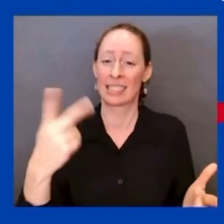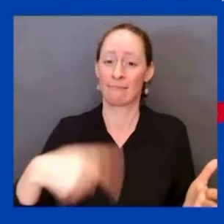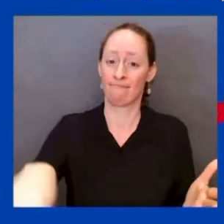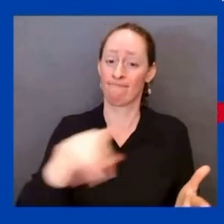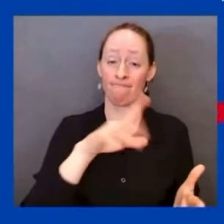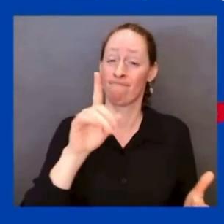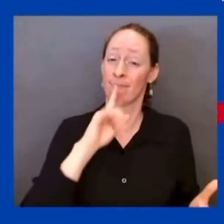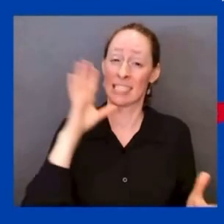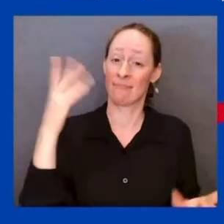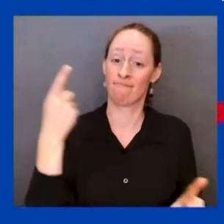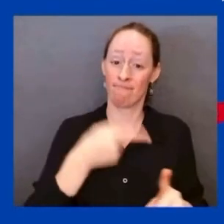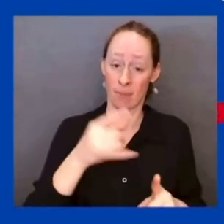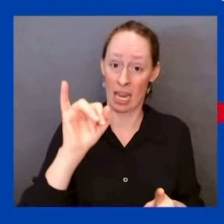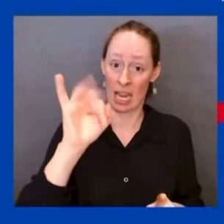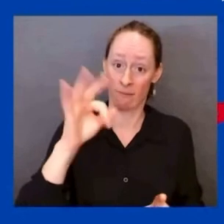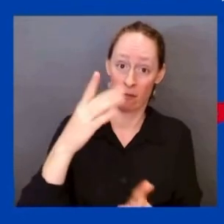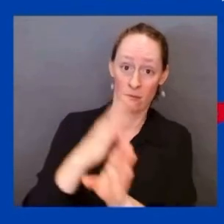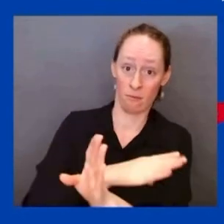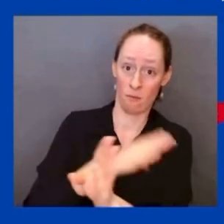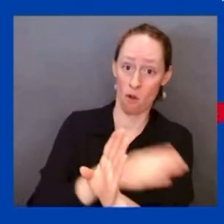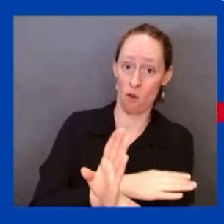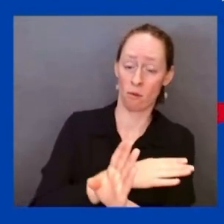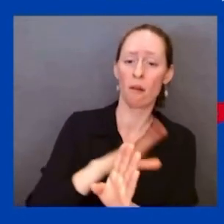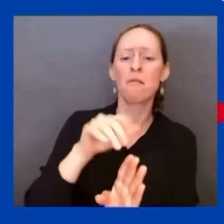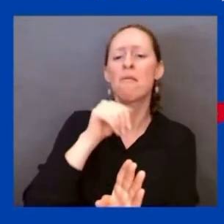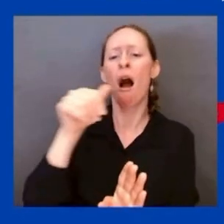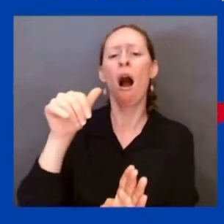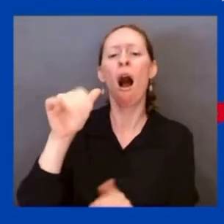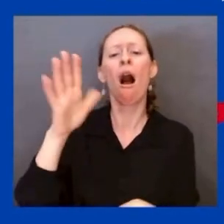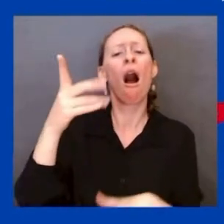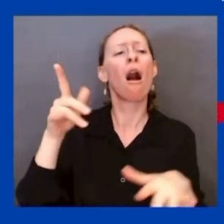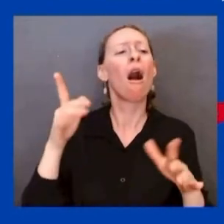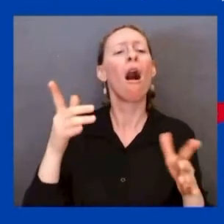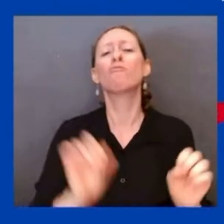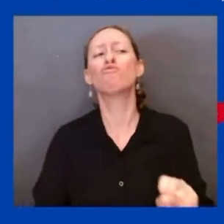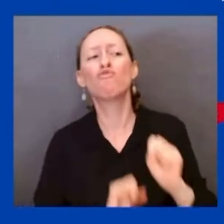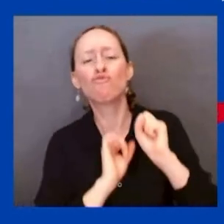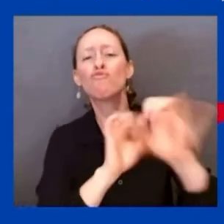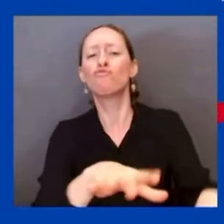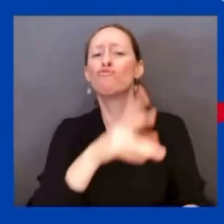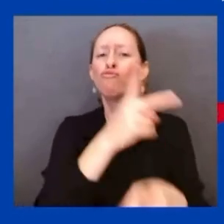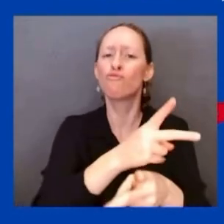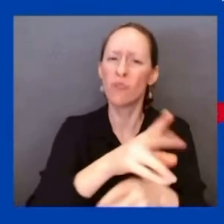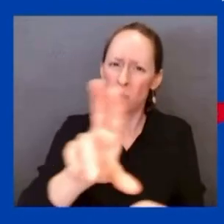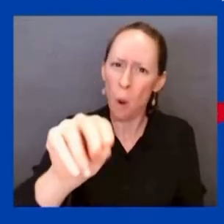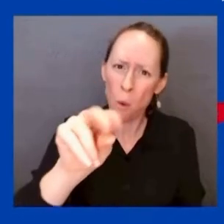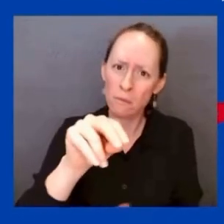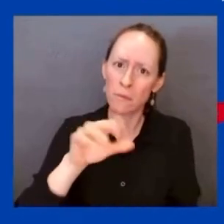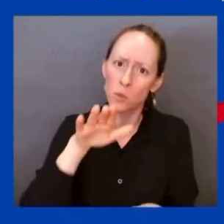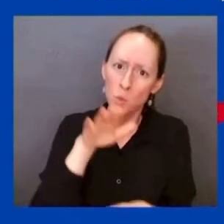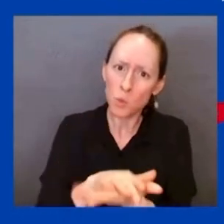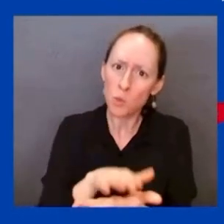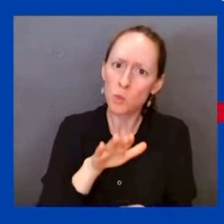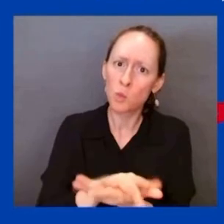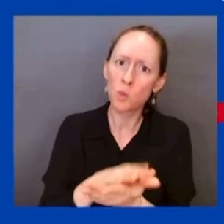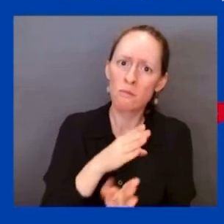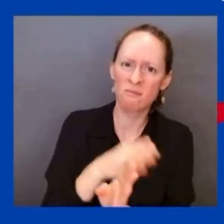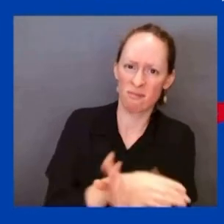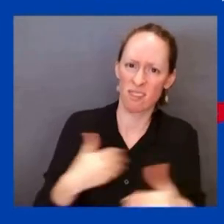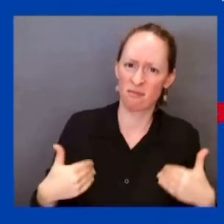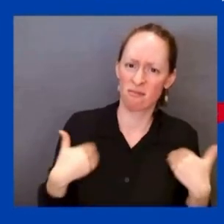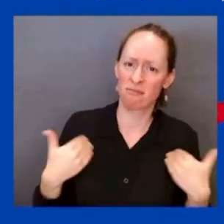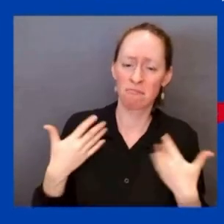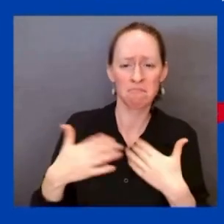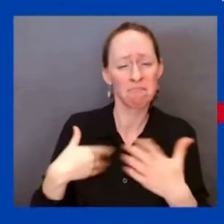not daycare, school, at 3 years old, no matter what your background is, no matter what home you come from, you have an incredible